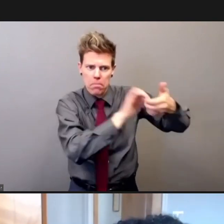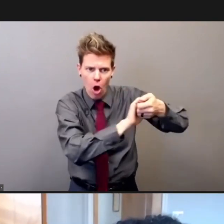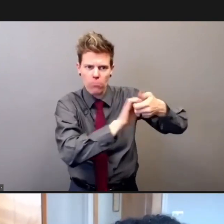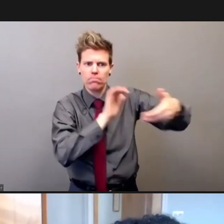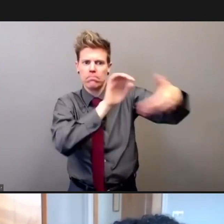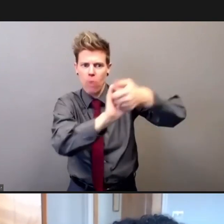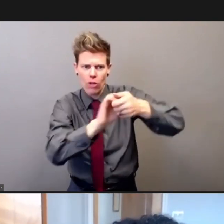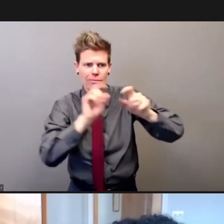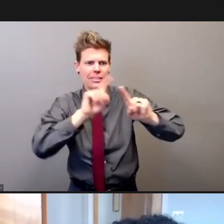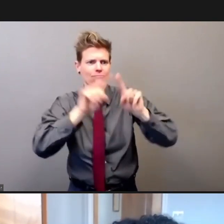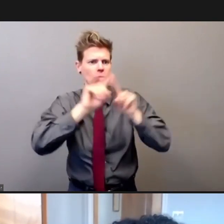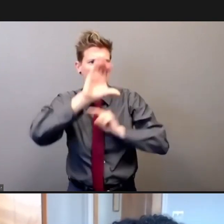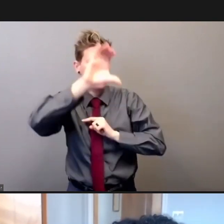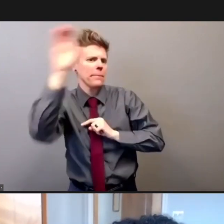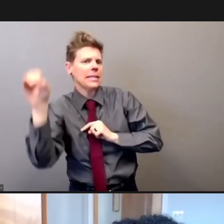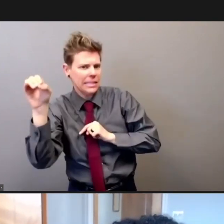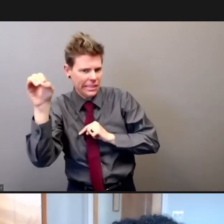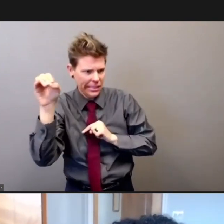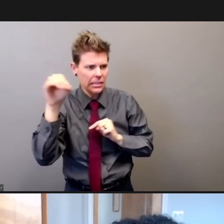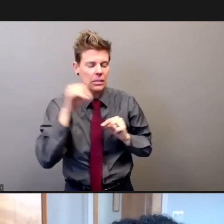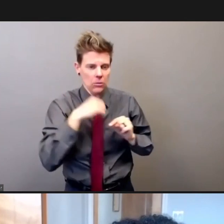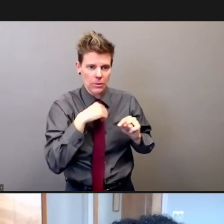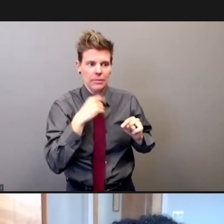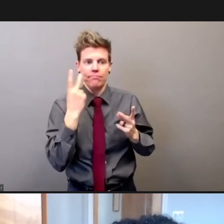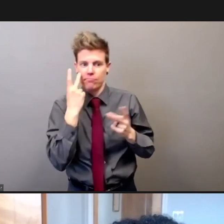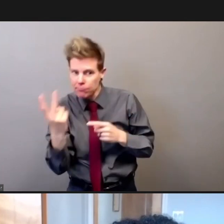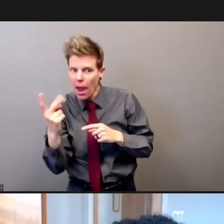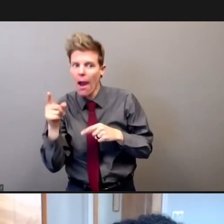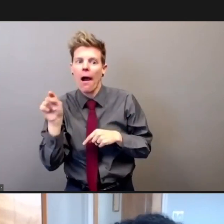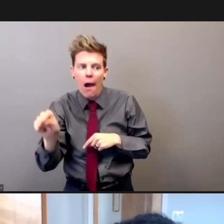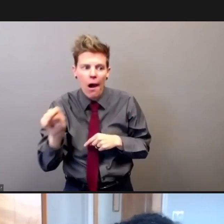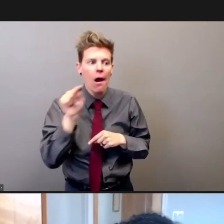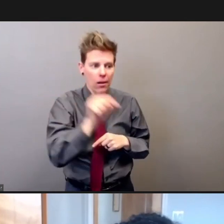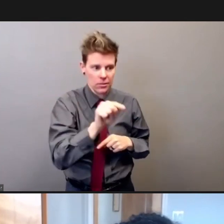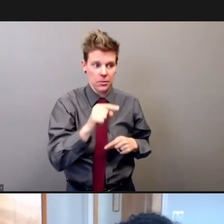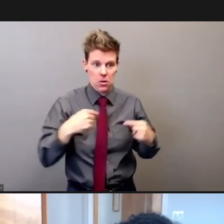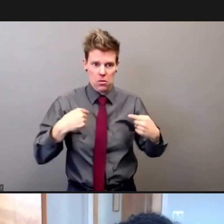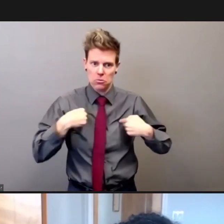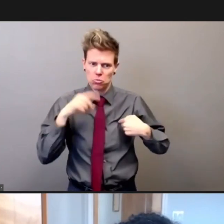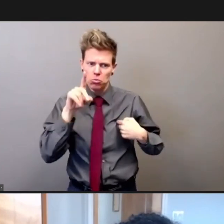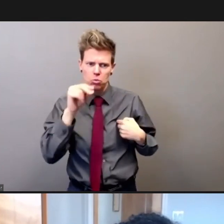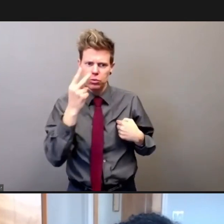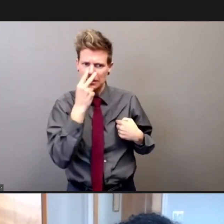and as you saw in our dashboard, the state